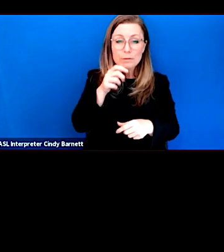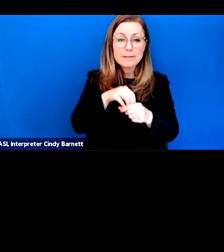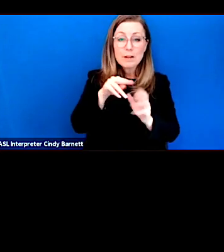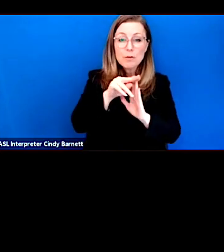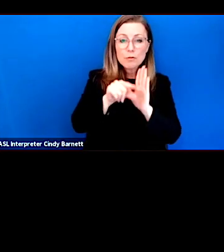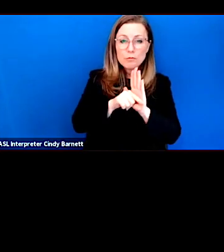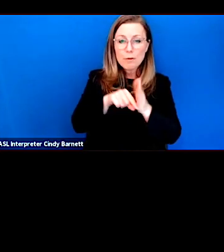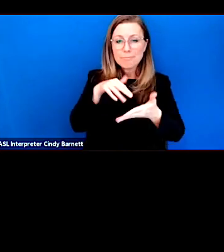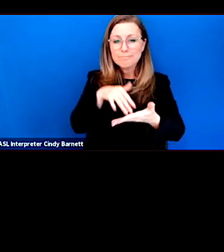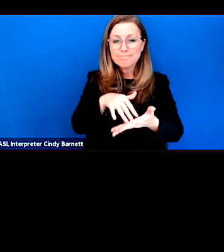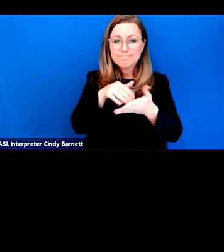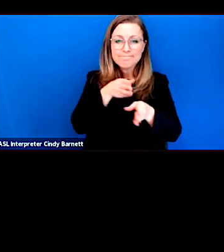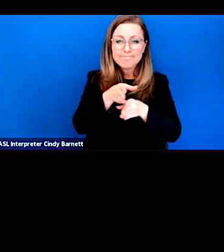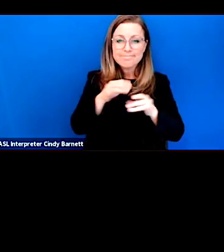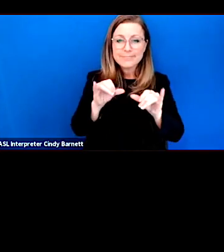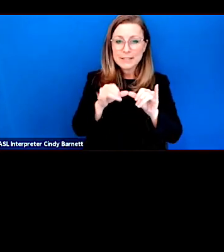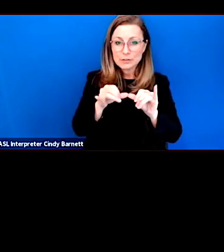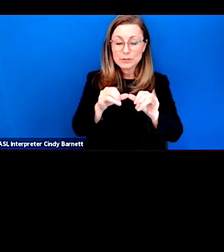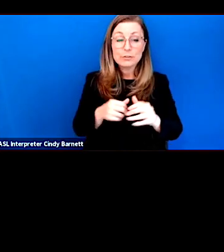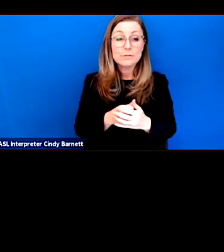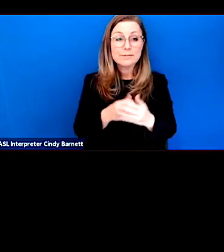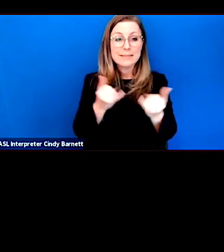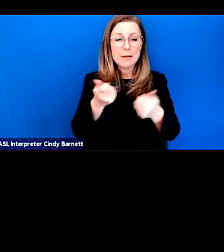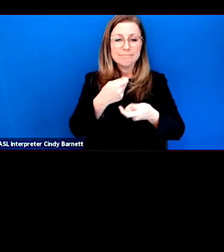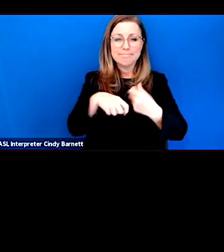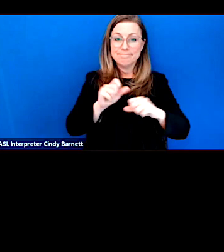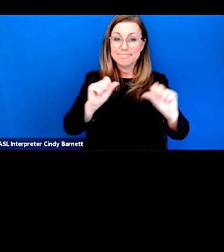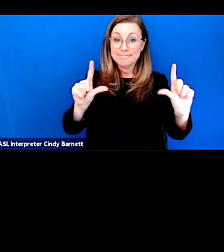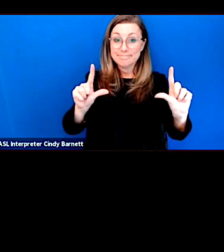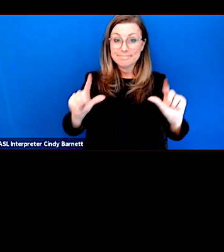one moment to switch my screens.